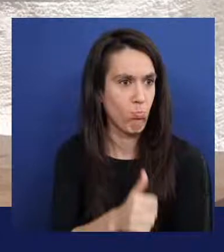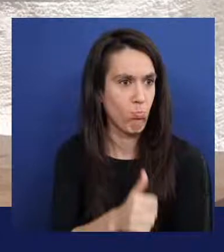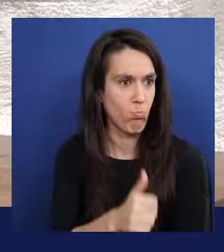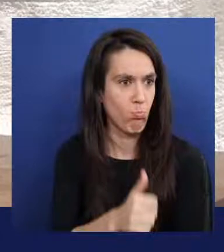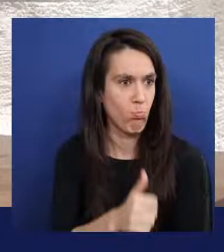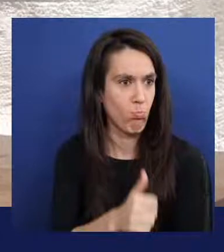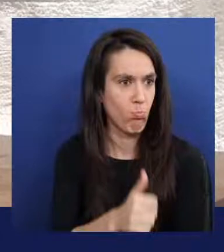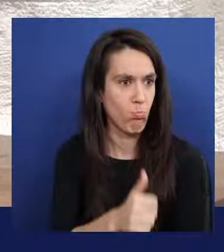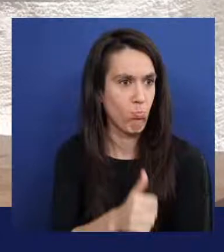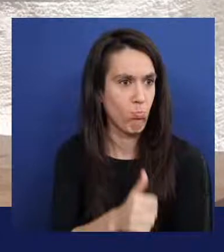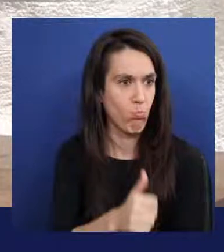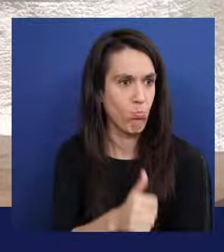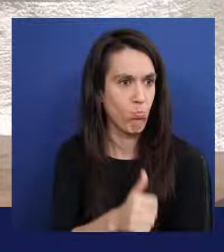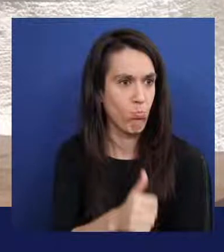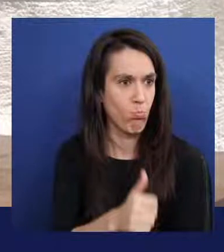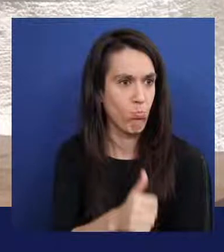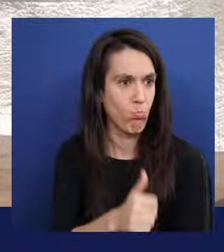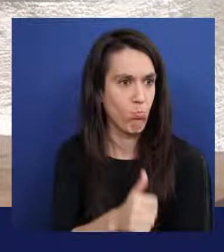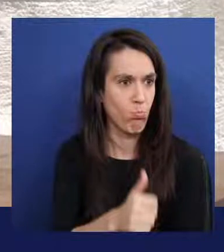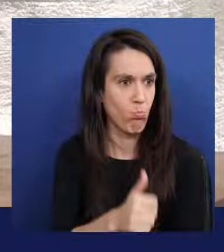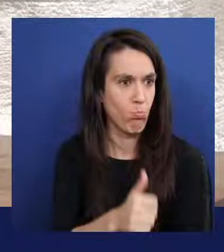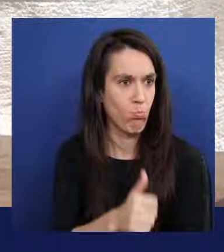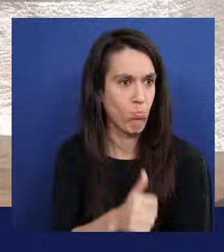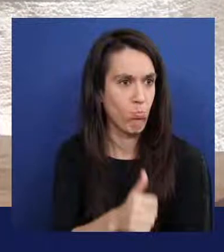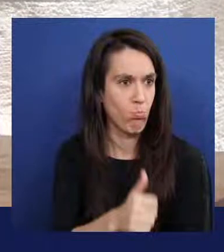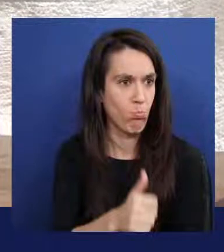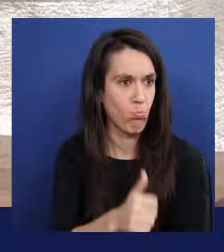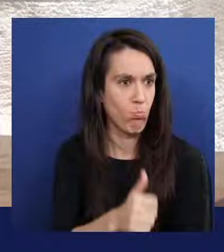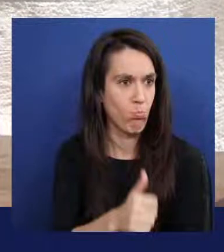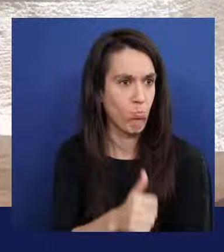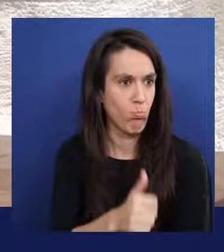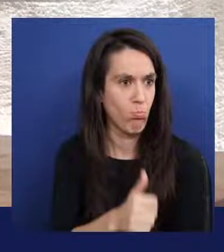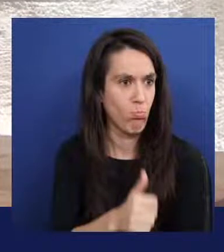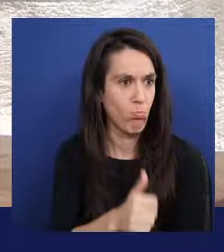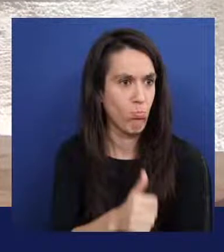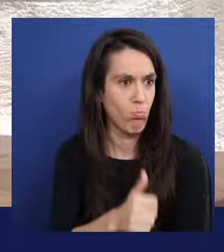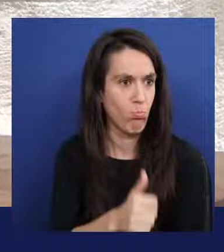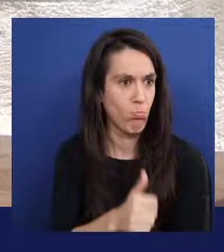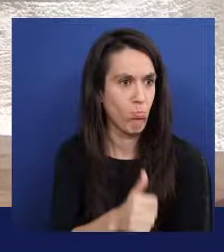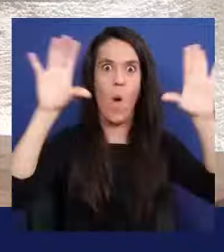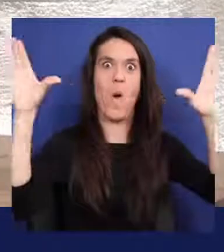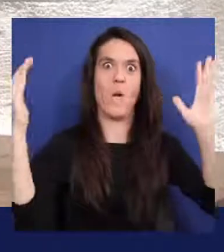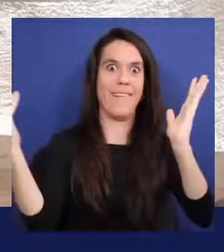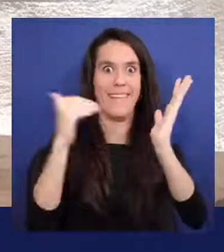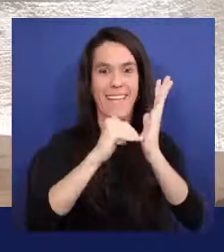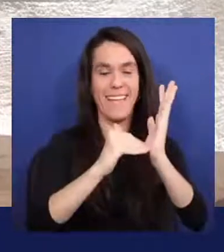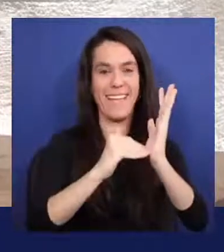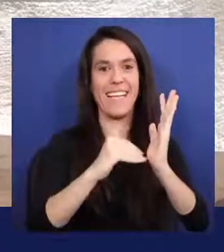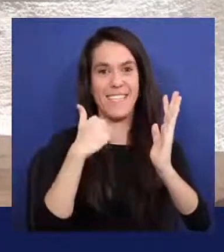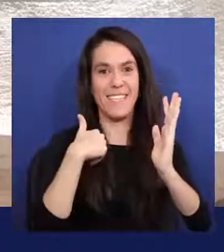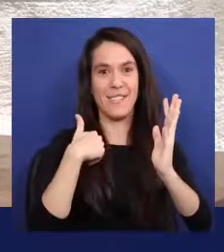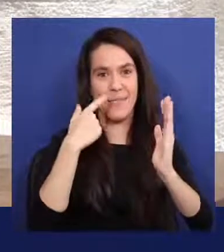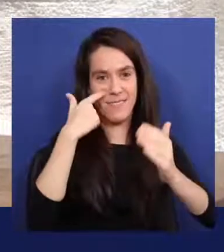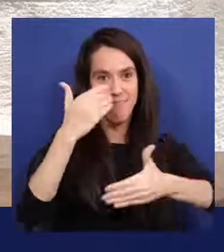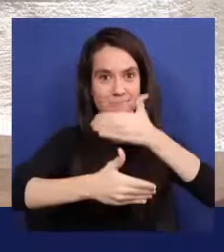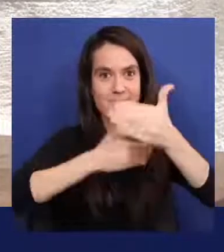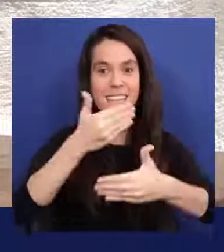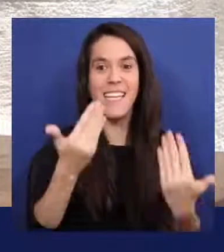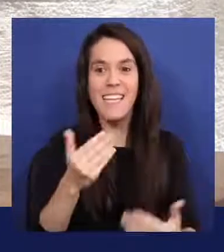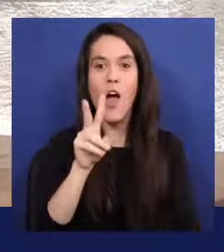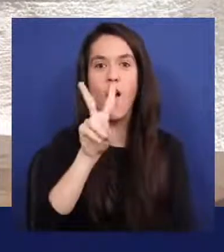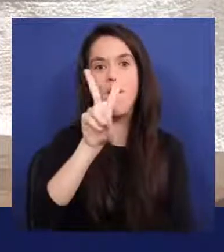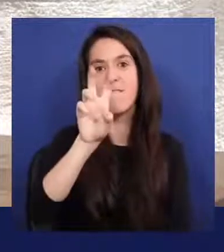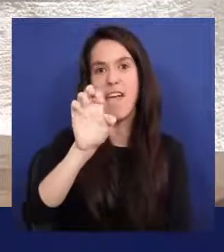all working again. We turned stuff off and on again, and we're back with Veronica, and she is going to talk to us